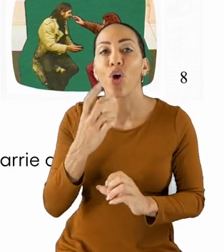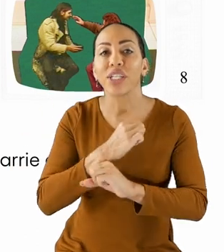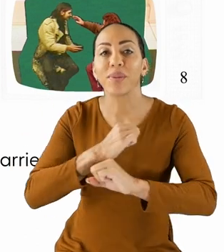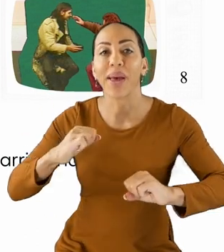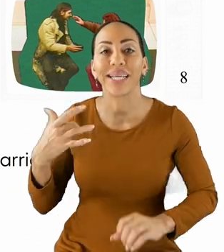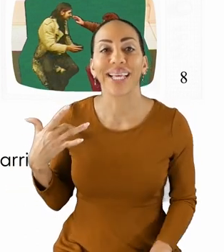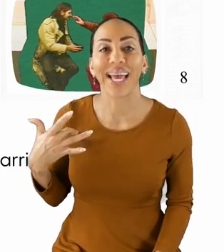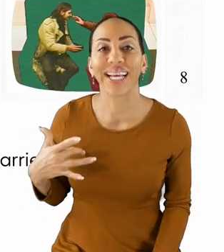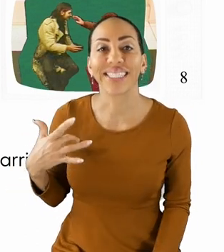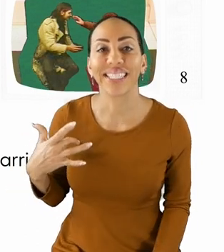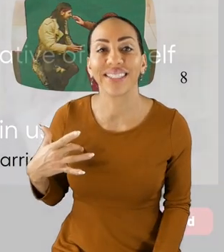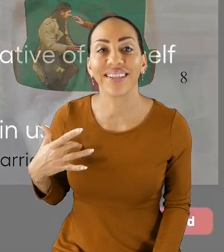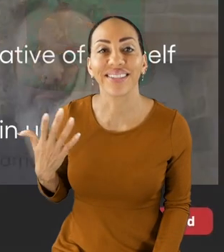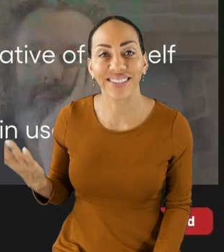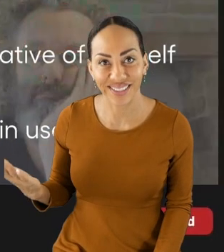coexistence.